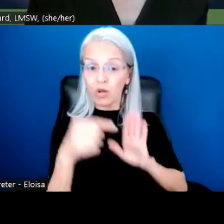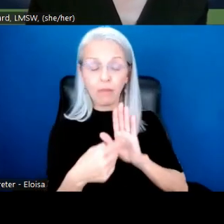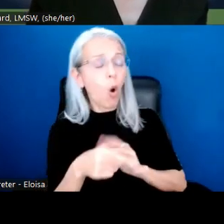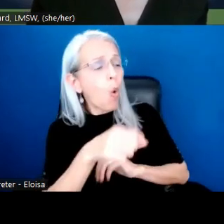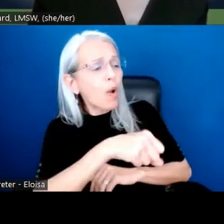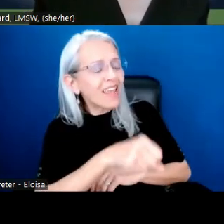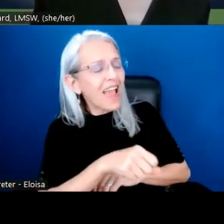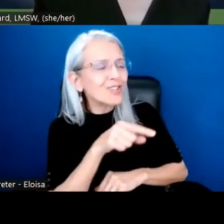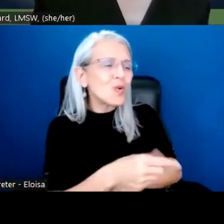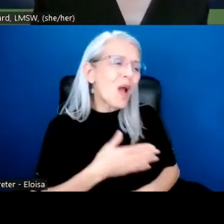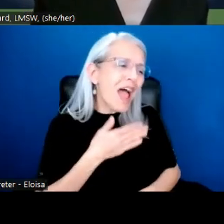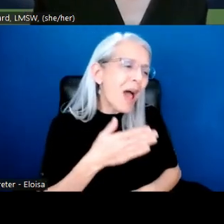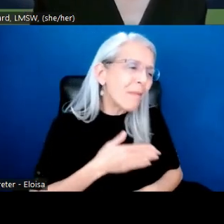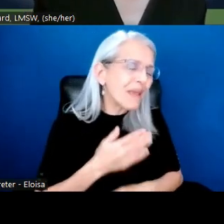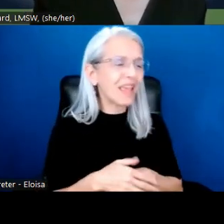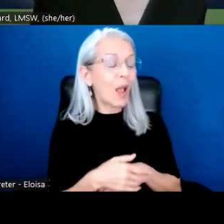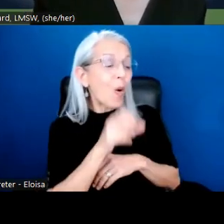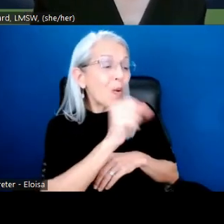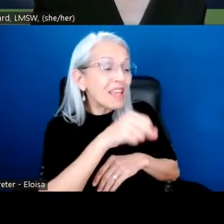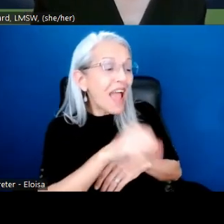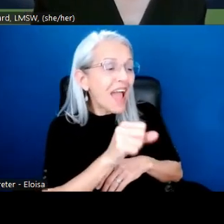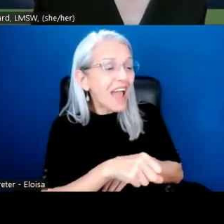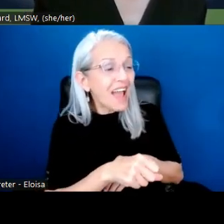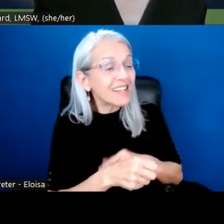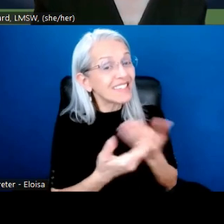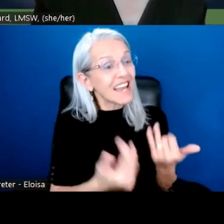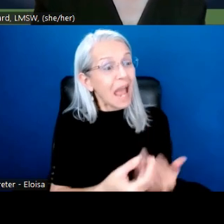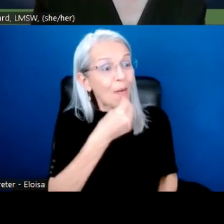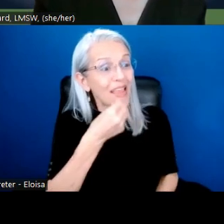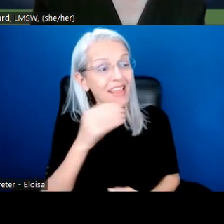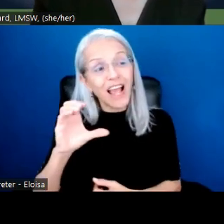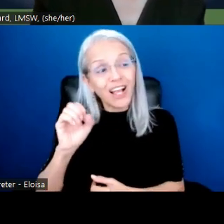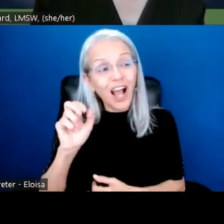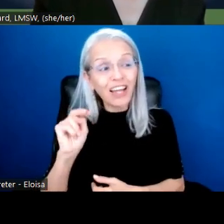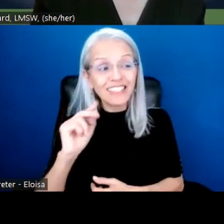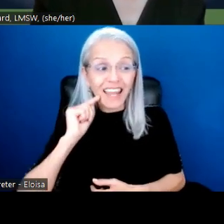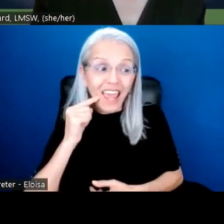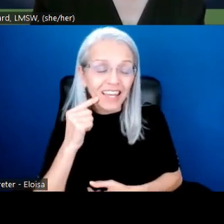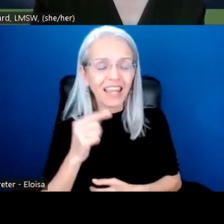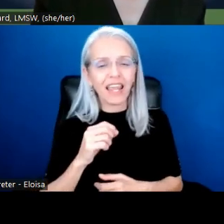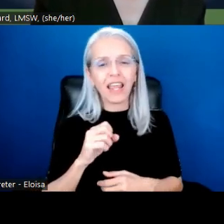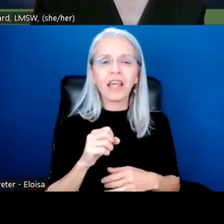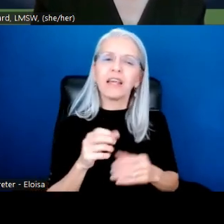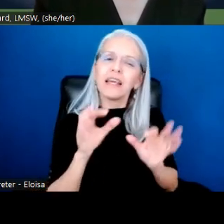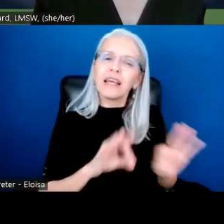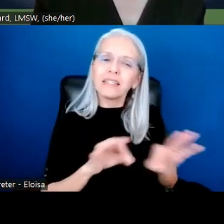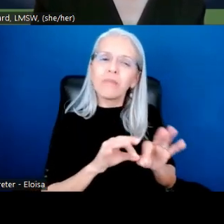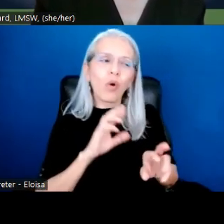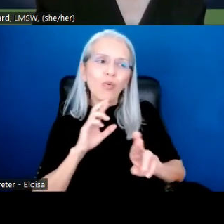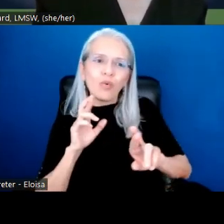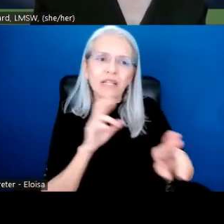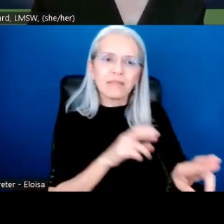you're happy. Yes, let's eat some cotton candy. We want to be able to